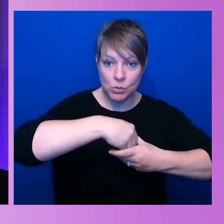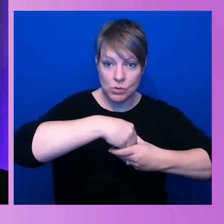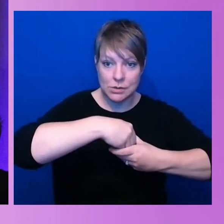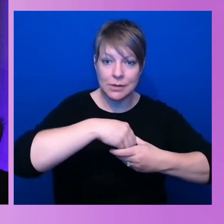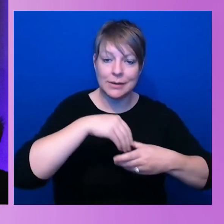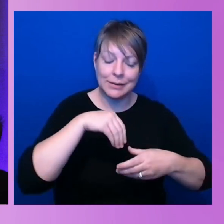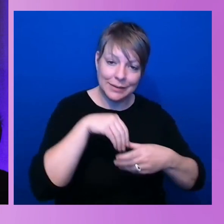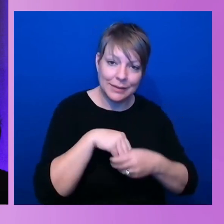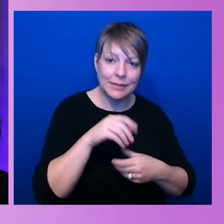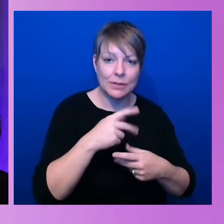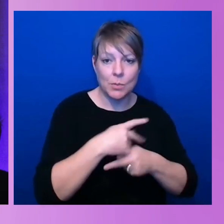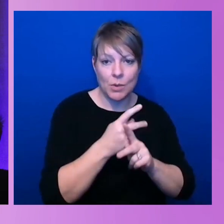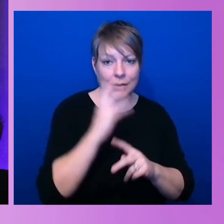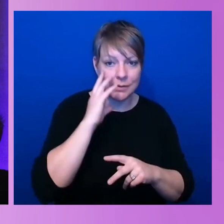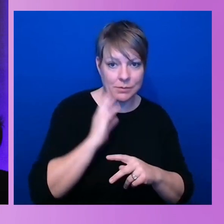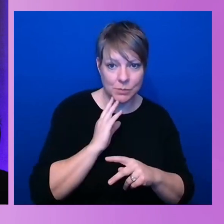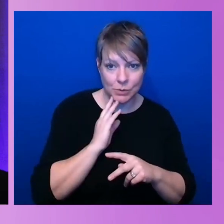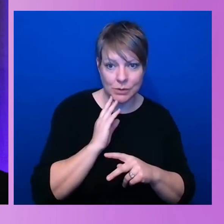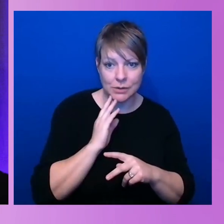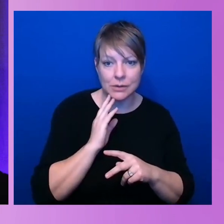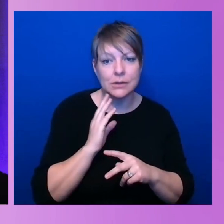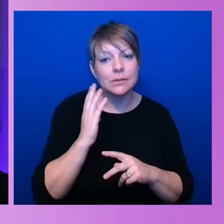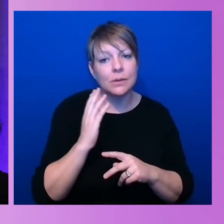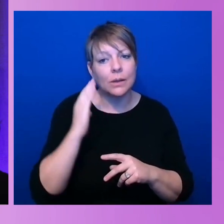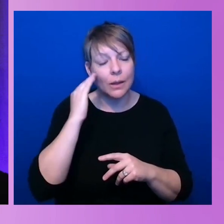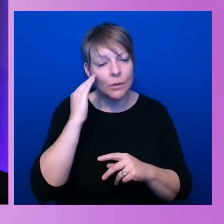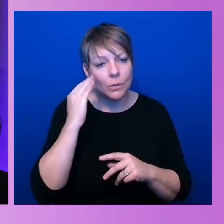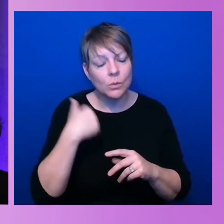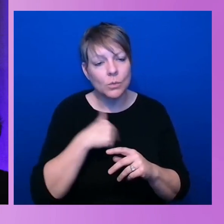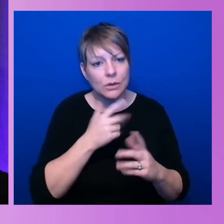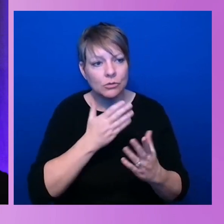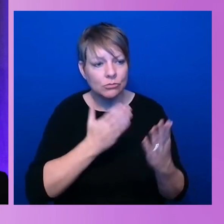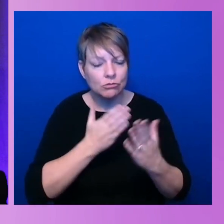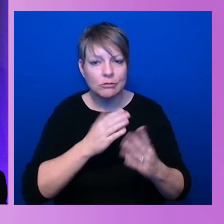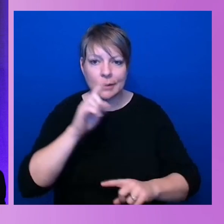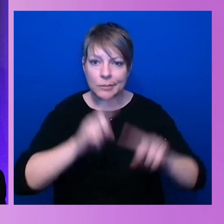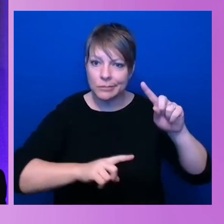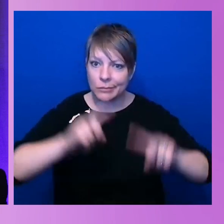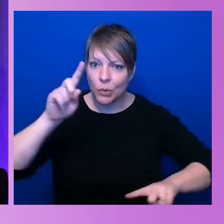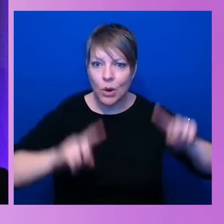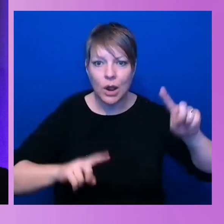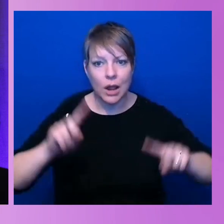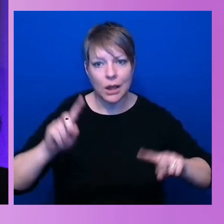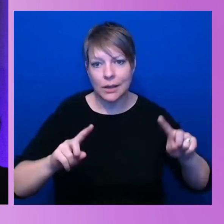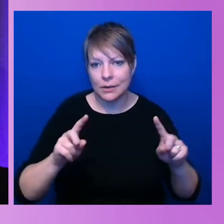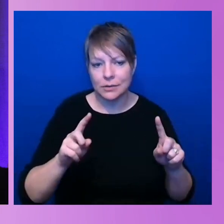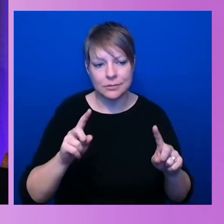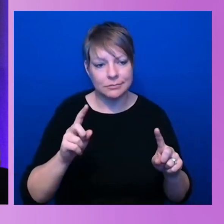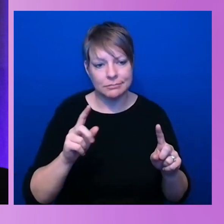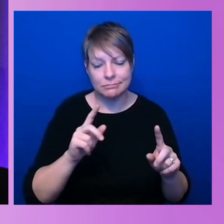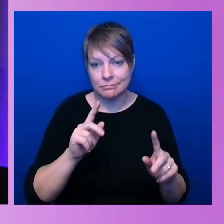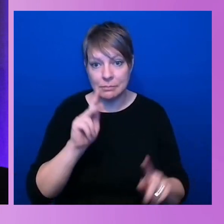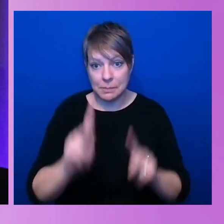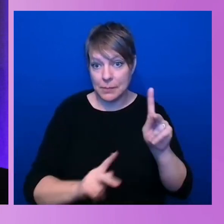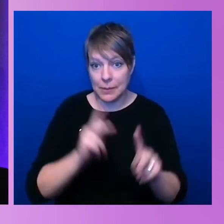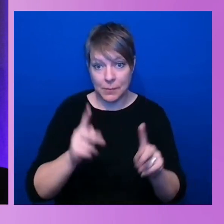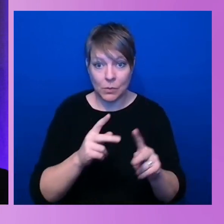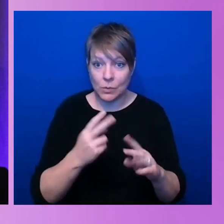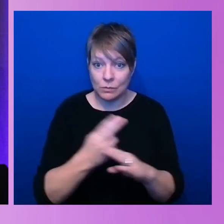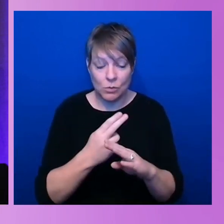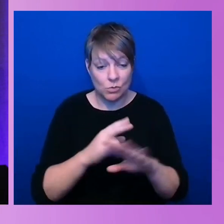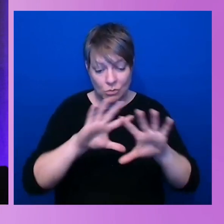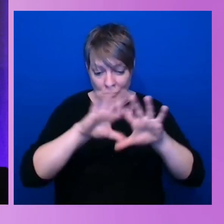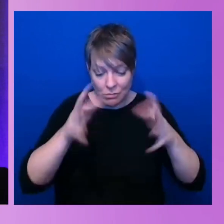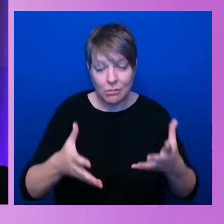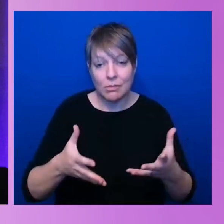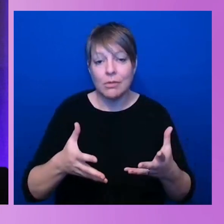we are working on, because I know that we are serving a very broad population of users around the world who have very